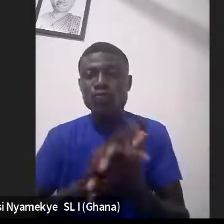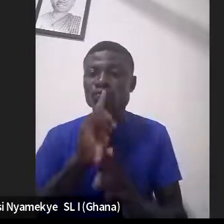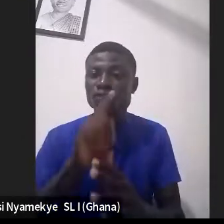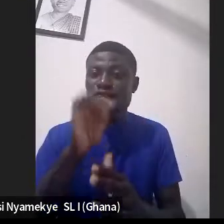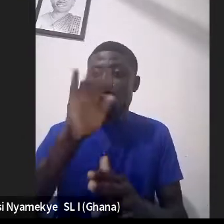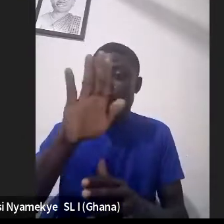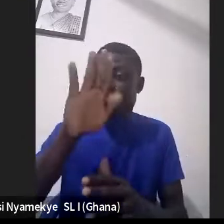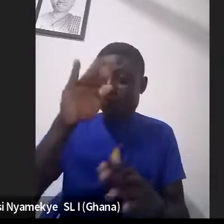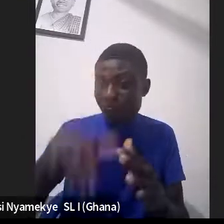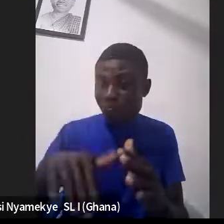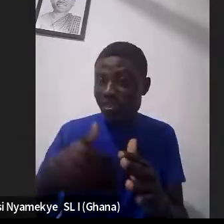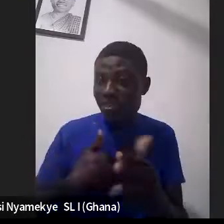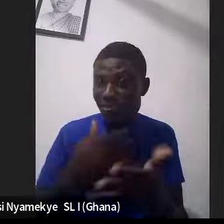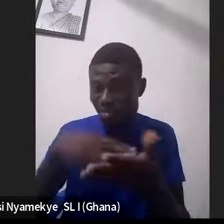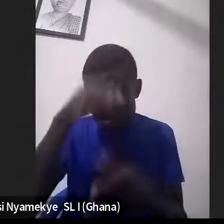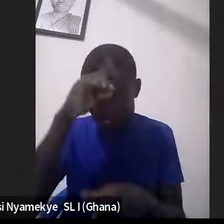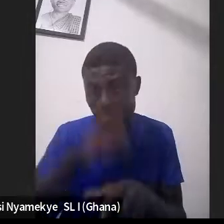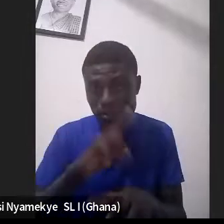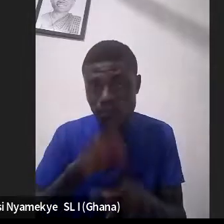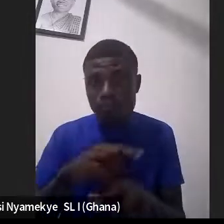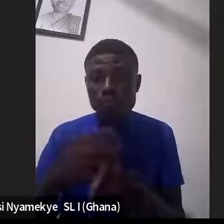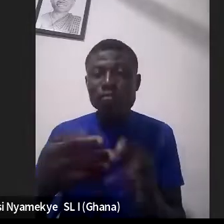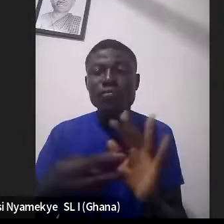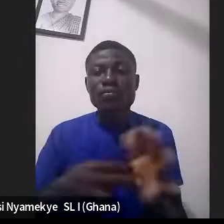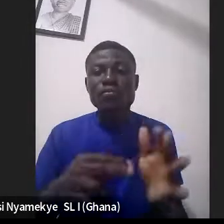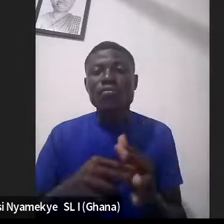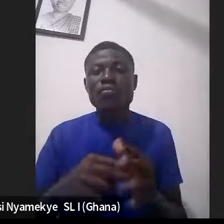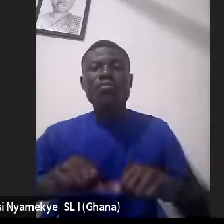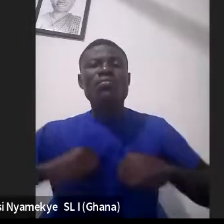is dyslexic, still is in denial.